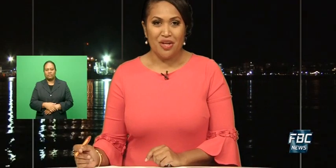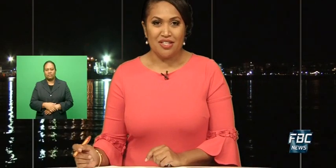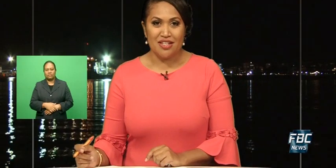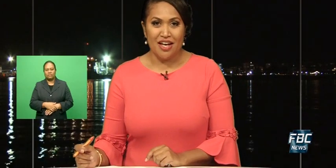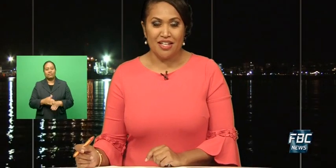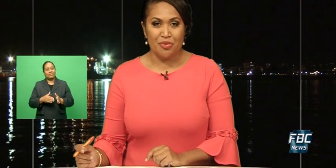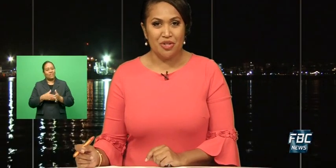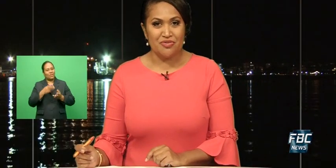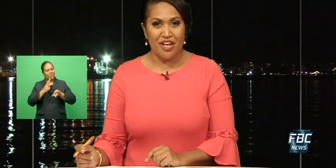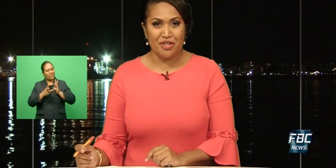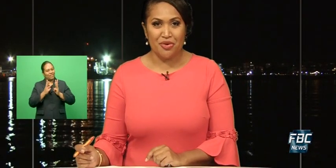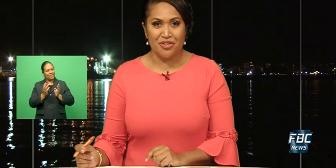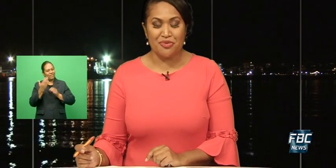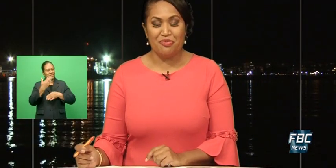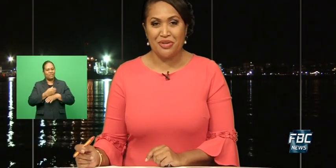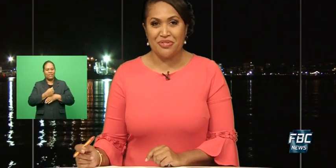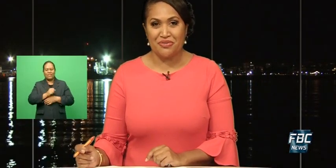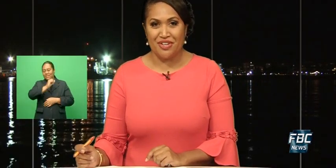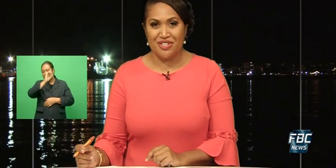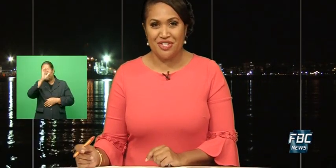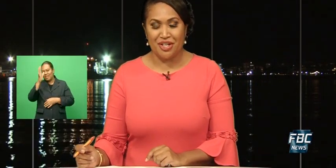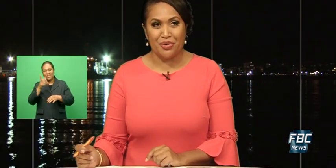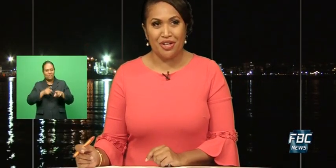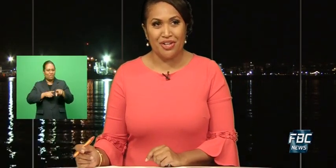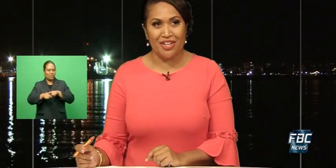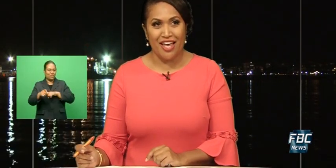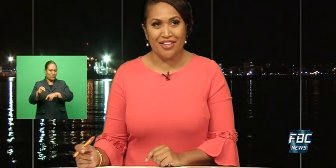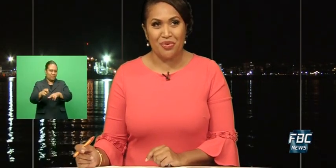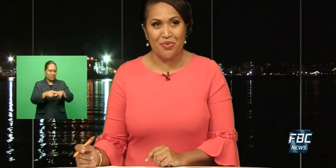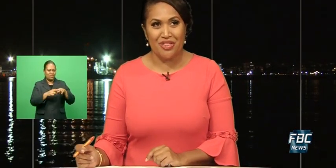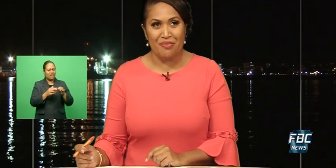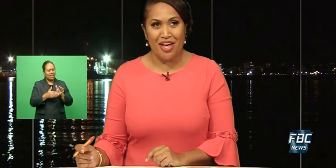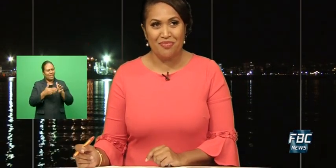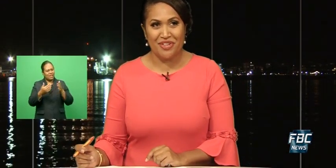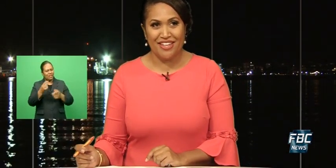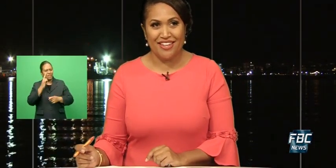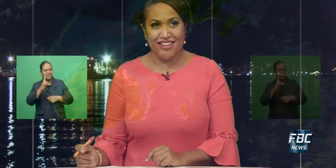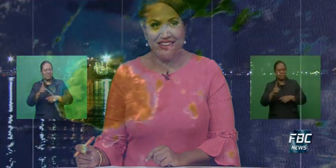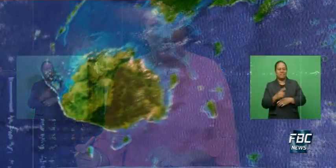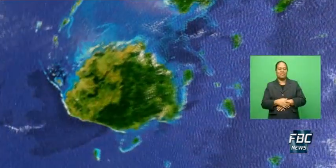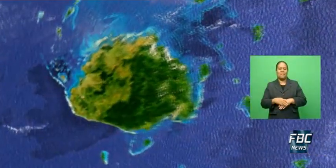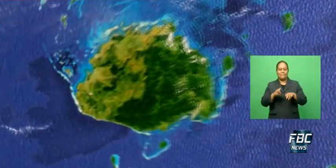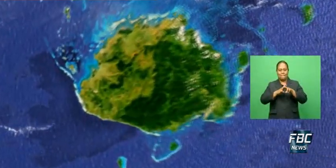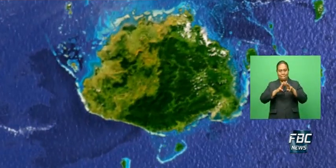And in weather tonight, it was fine across most of Fiji. A quick look at the weather map.